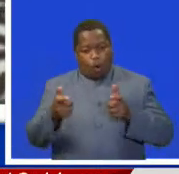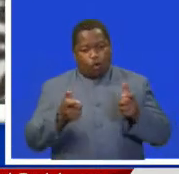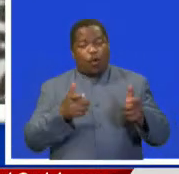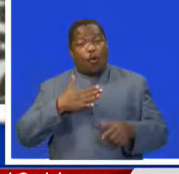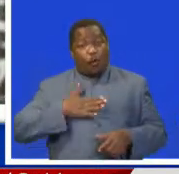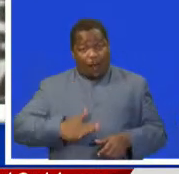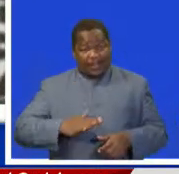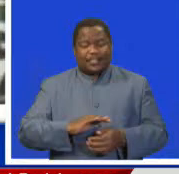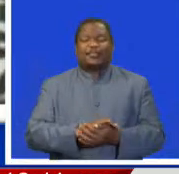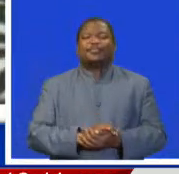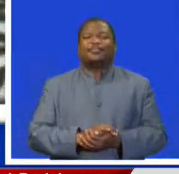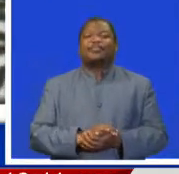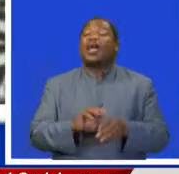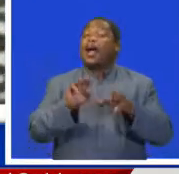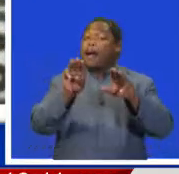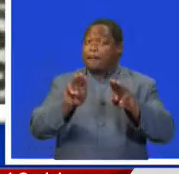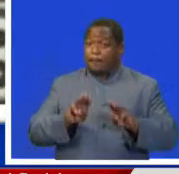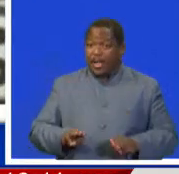at that getting sour